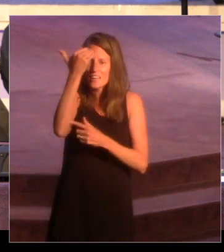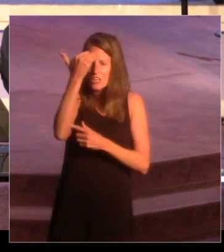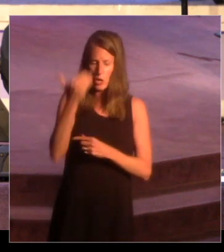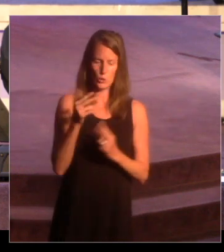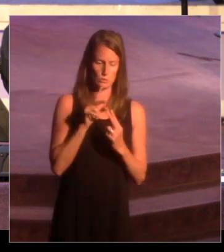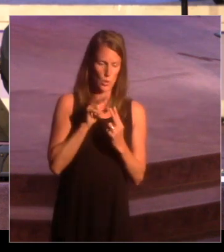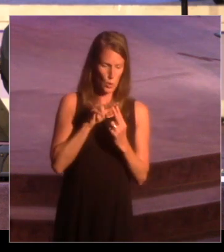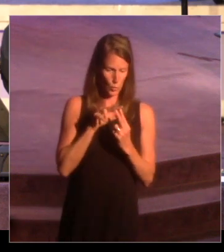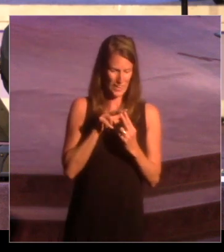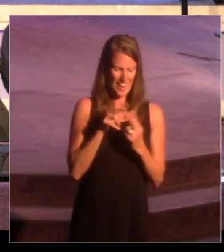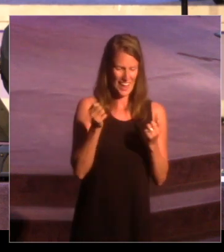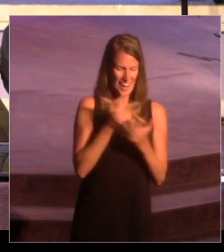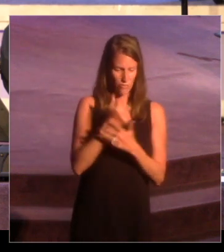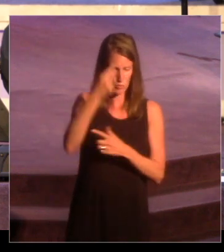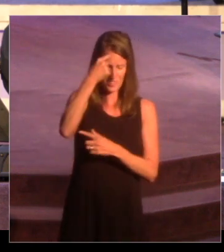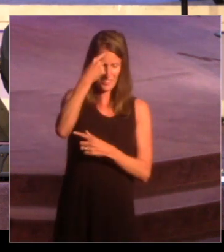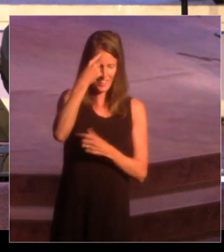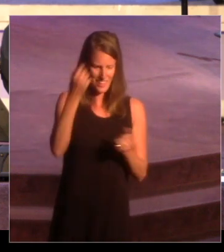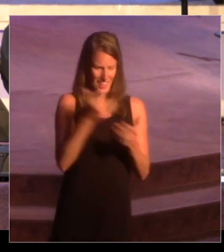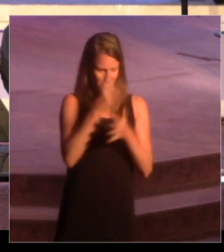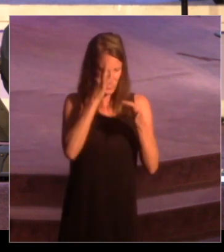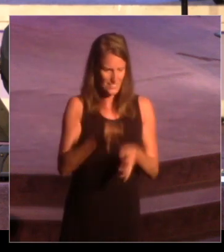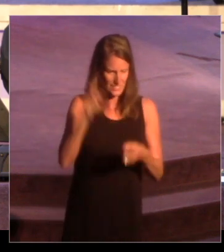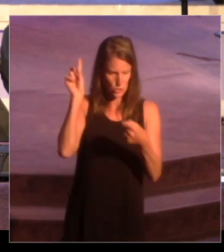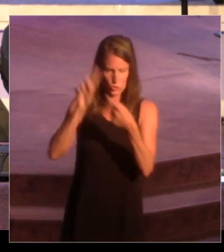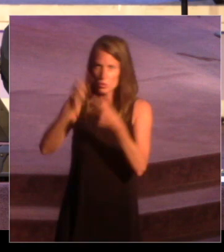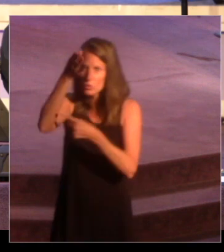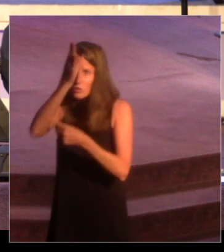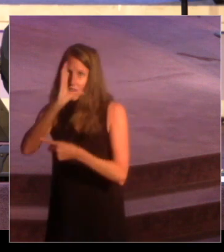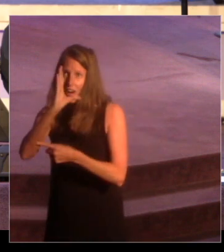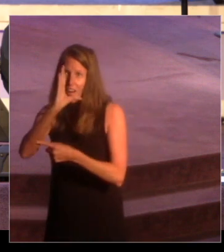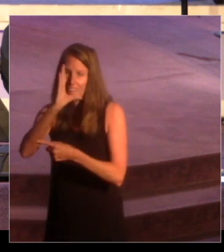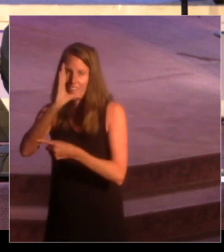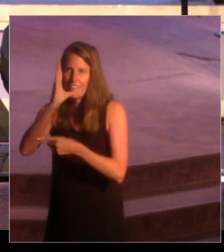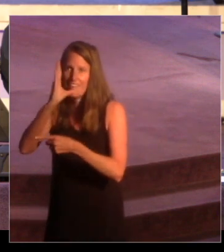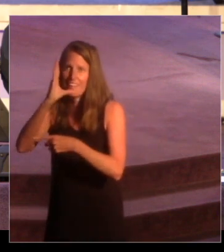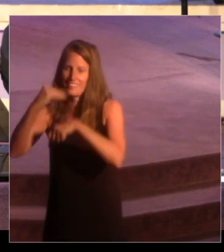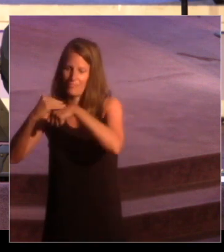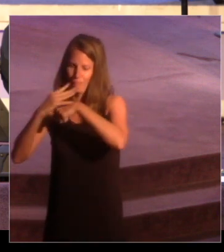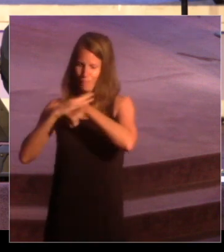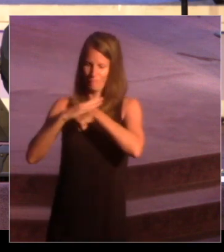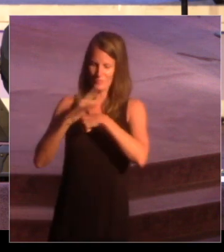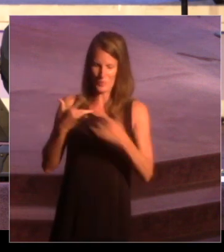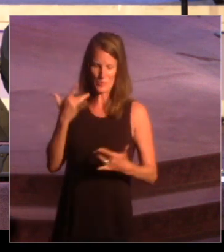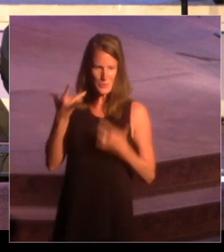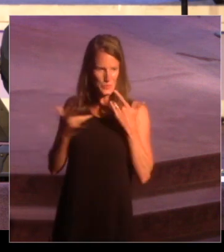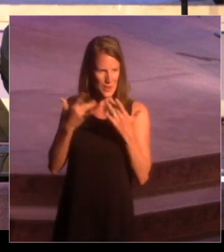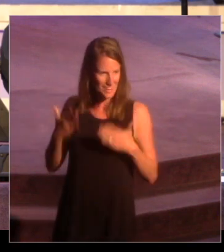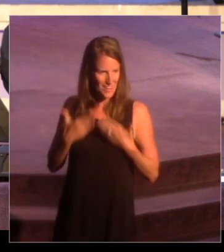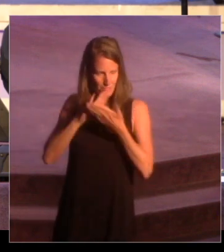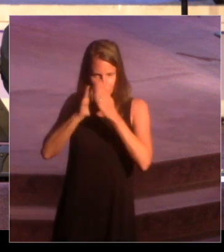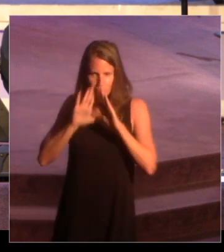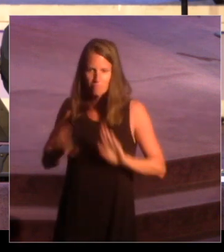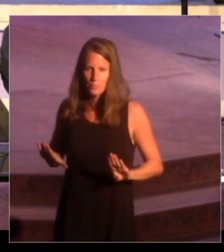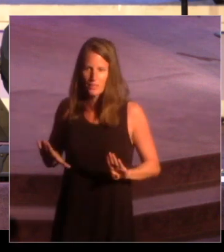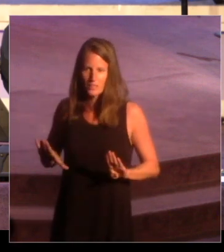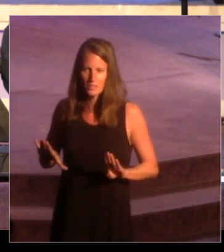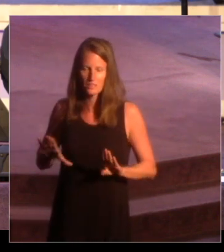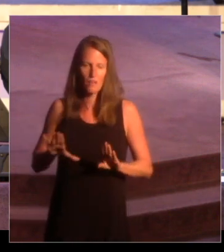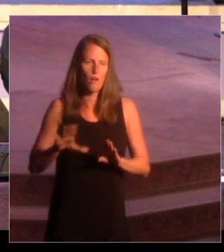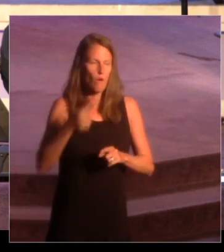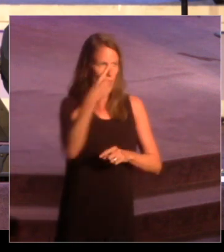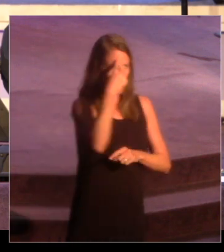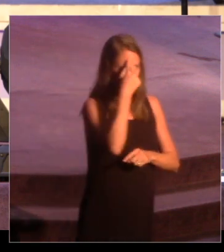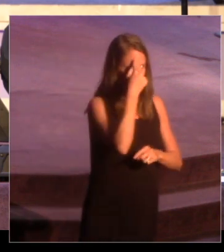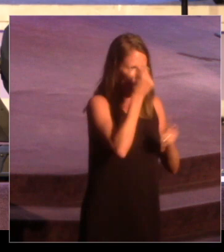either direct every thought and decision towards him, which leads to life, which leads to joy, which leads to peace, or we direct it